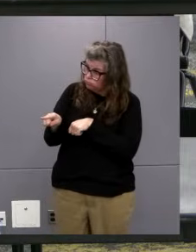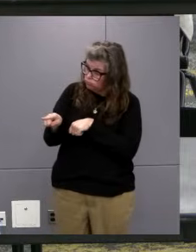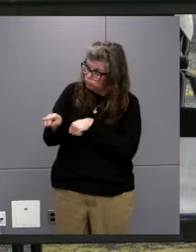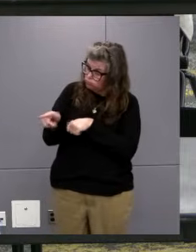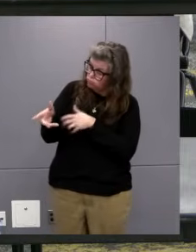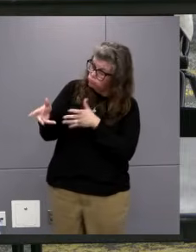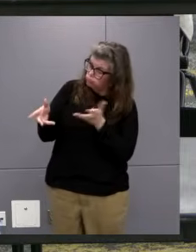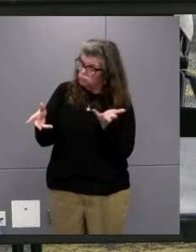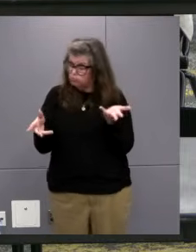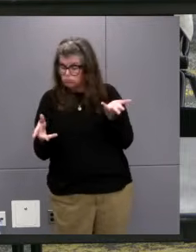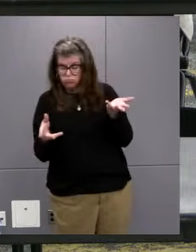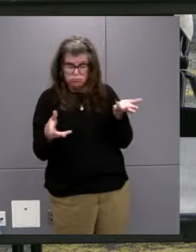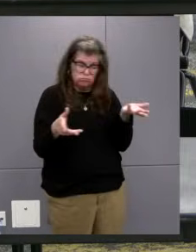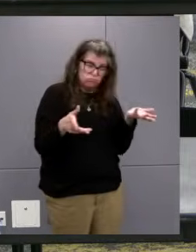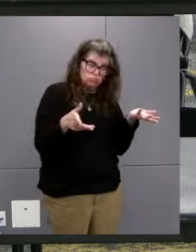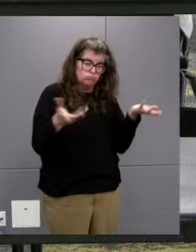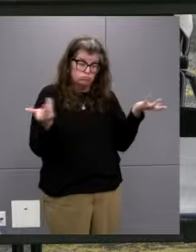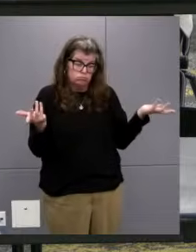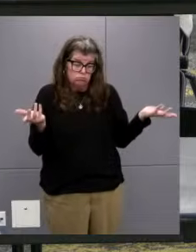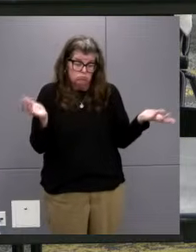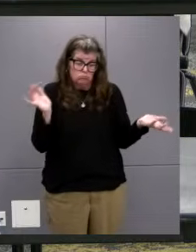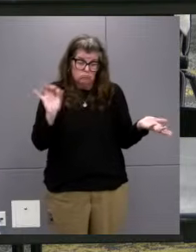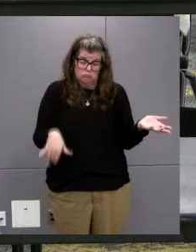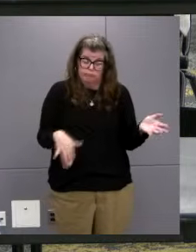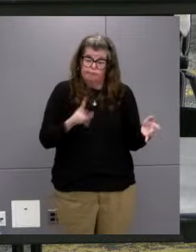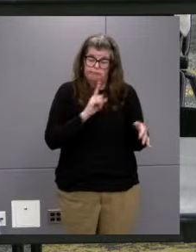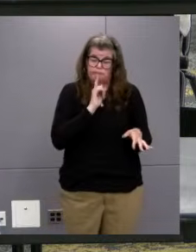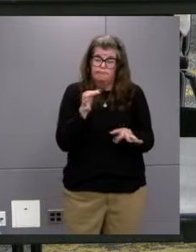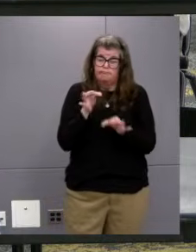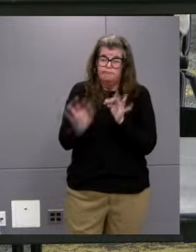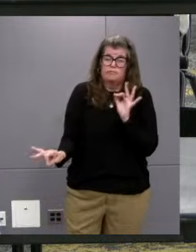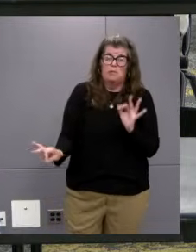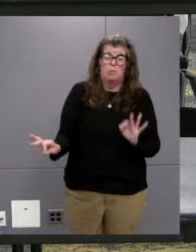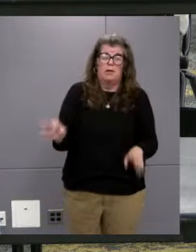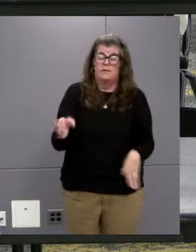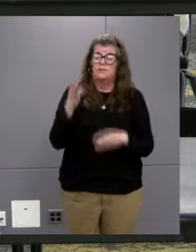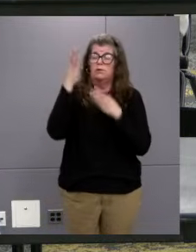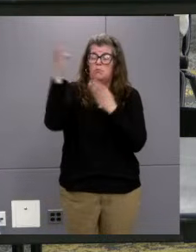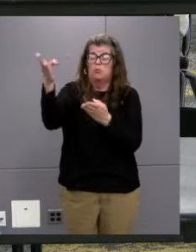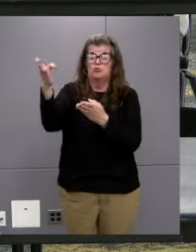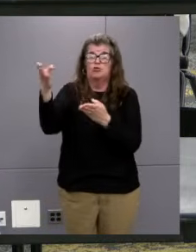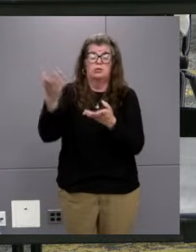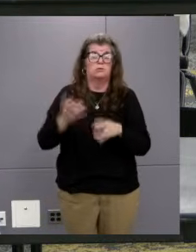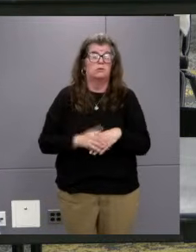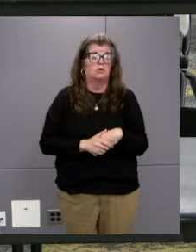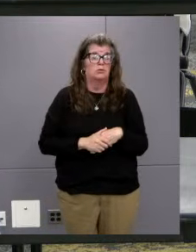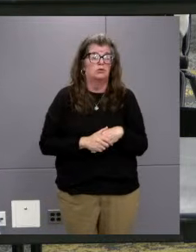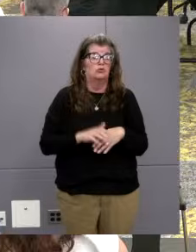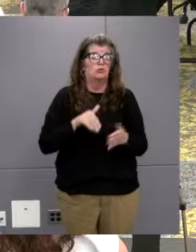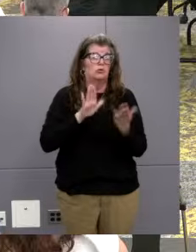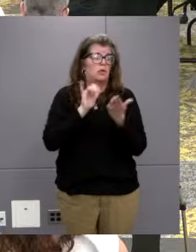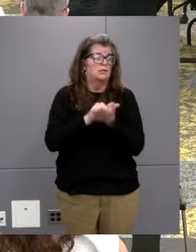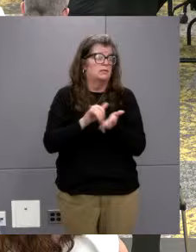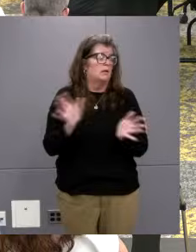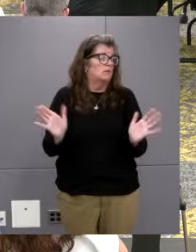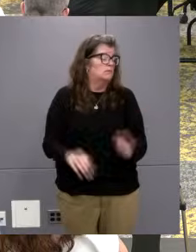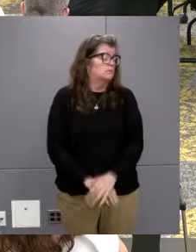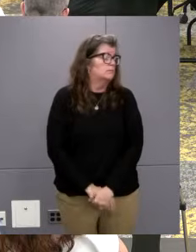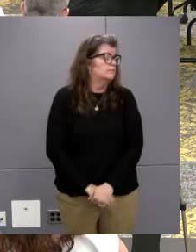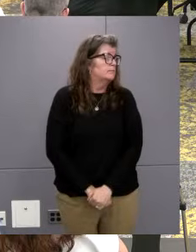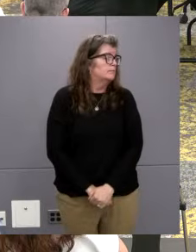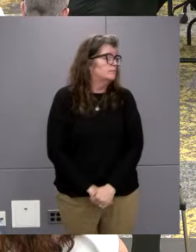this is, you're right, a very simple matter. And there's a motion on the floor to address that.